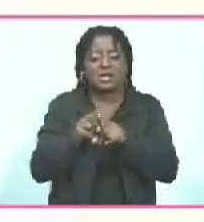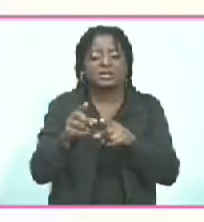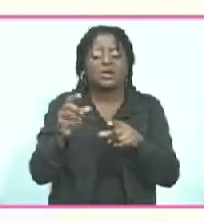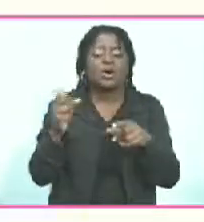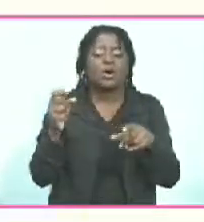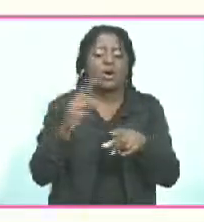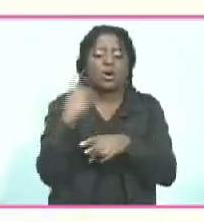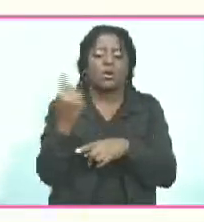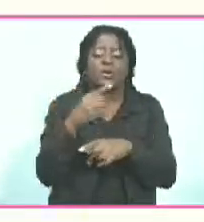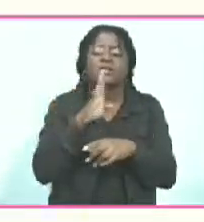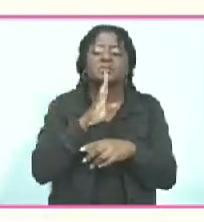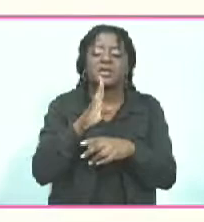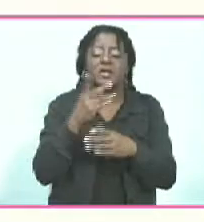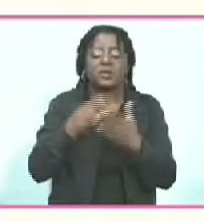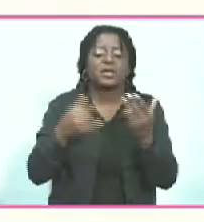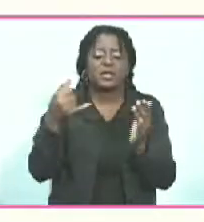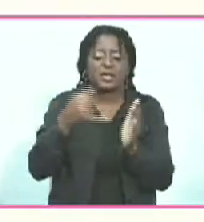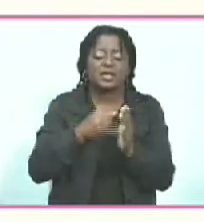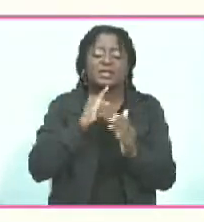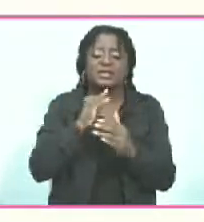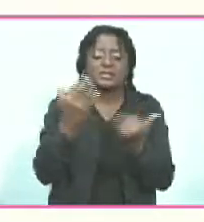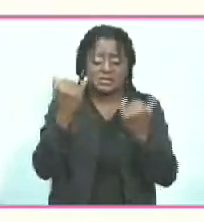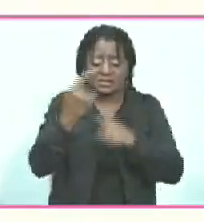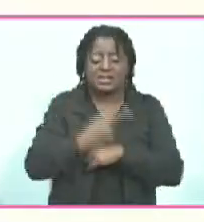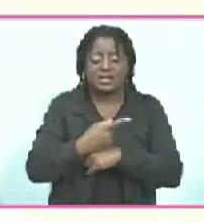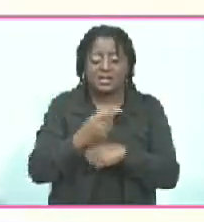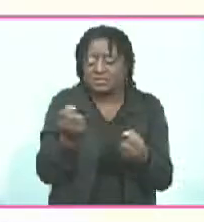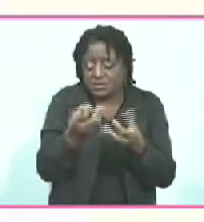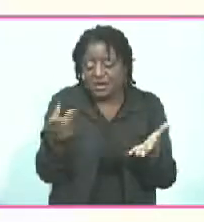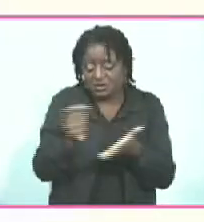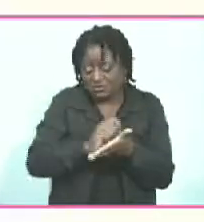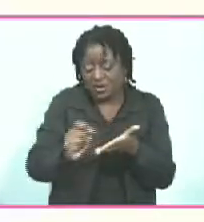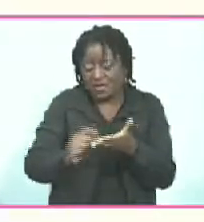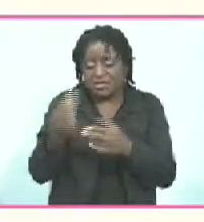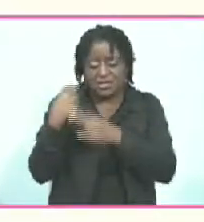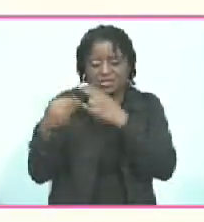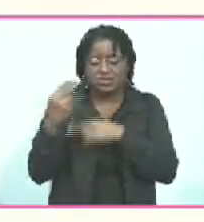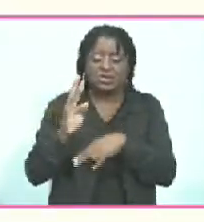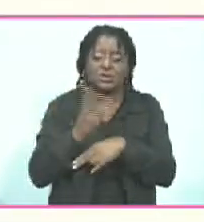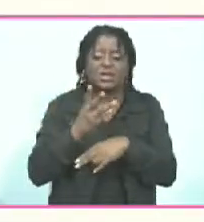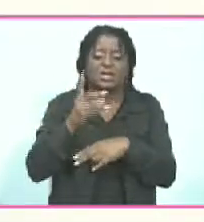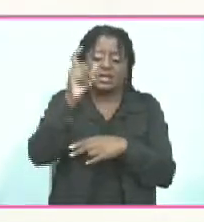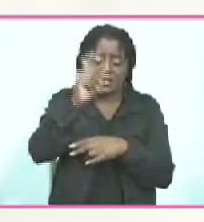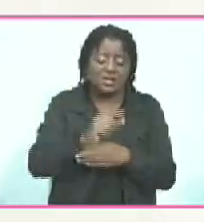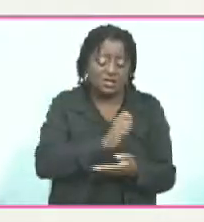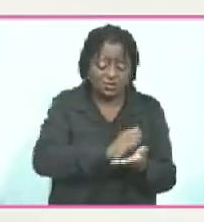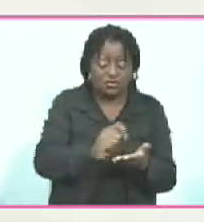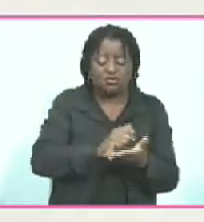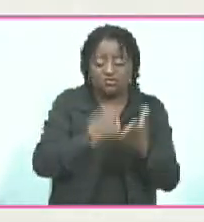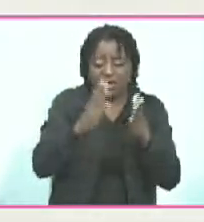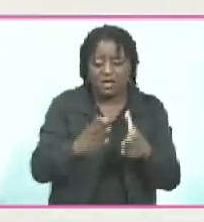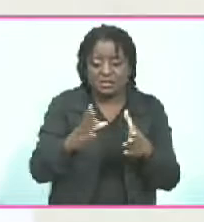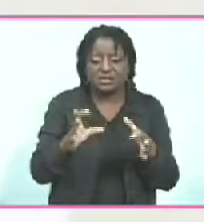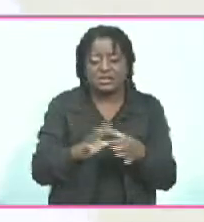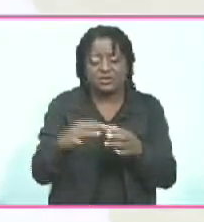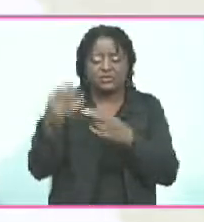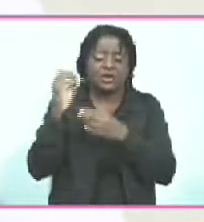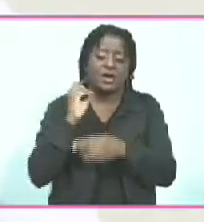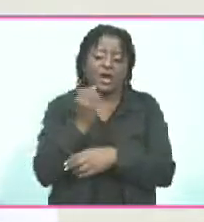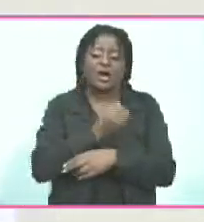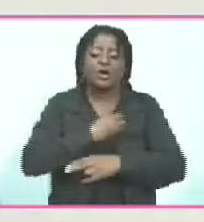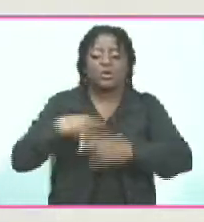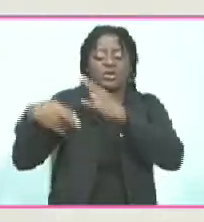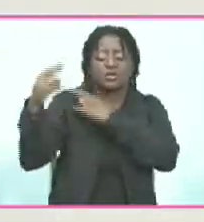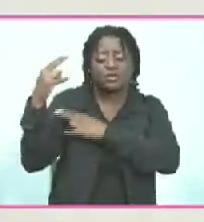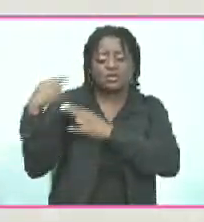is today. We have a vacancy, and we need writers of our history, that